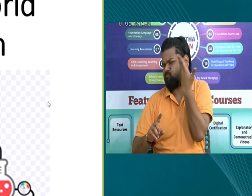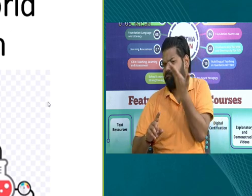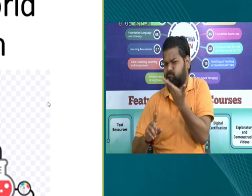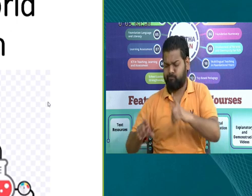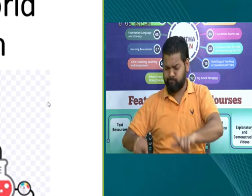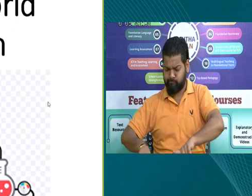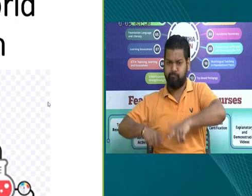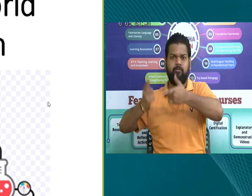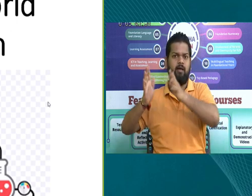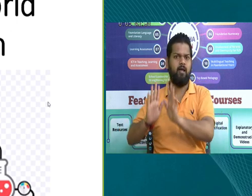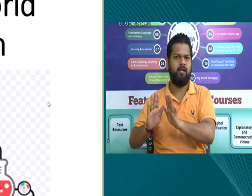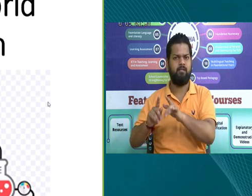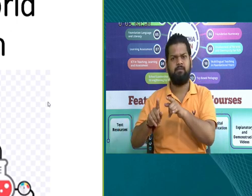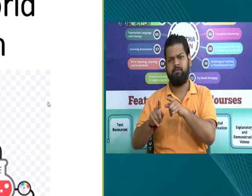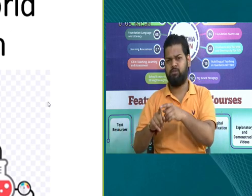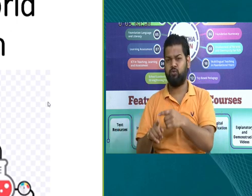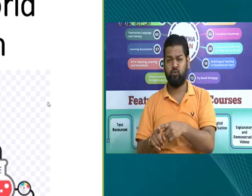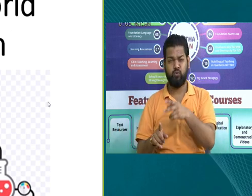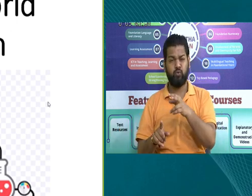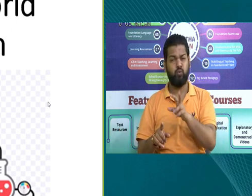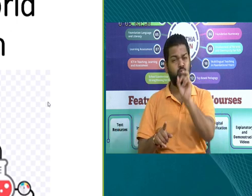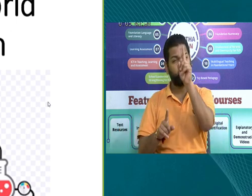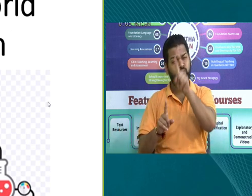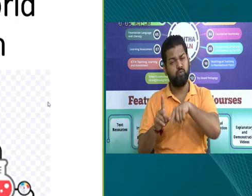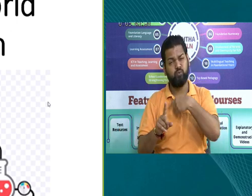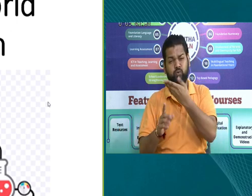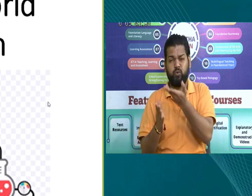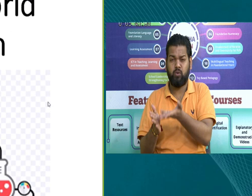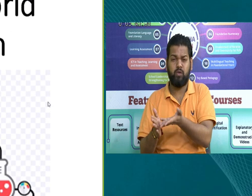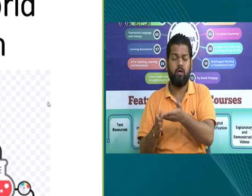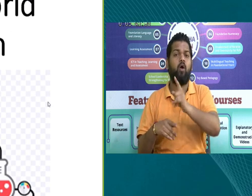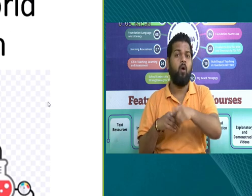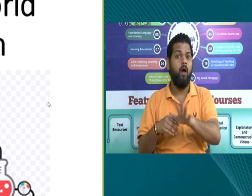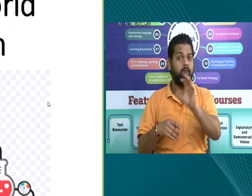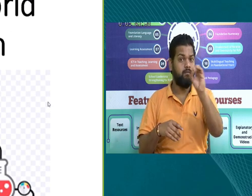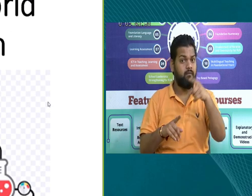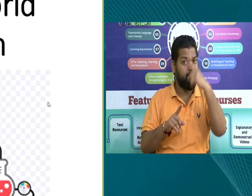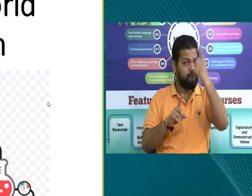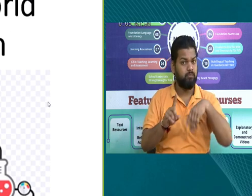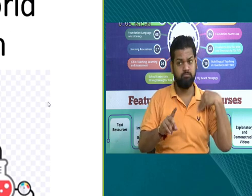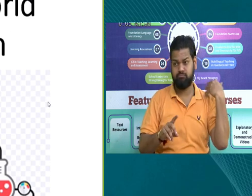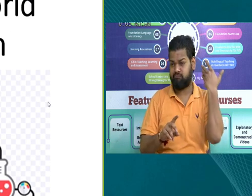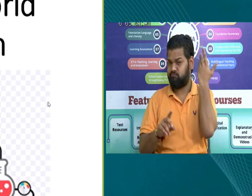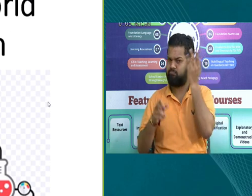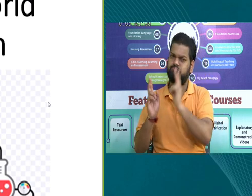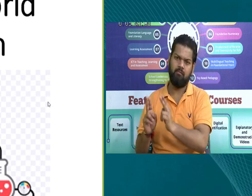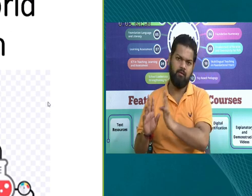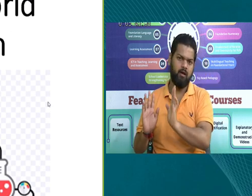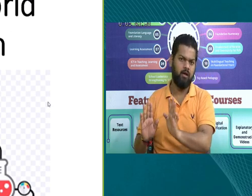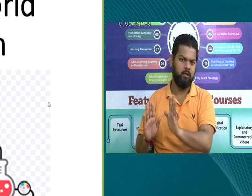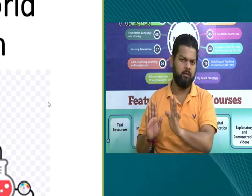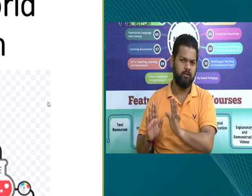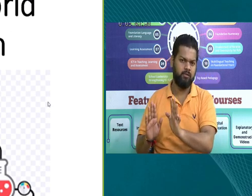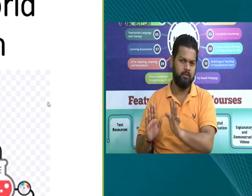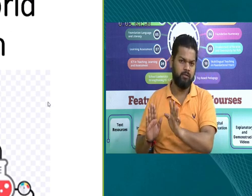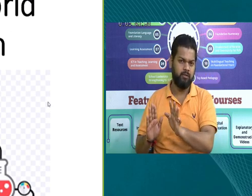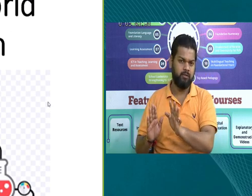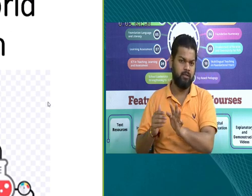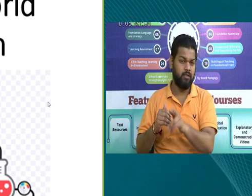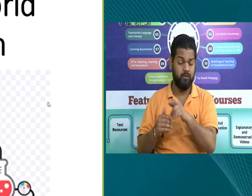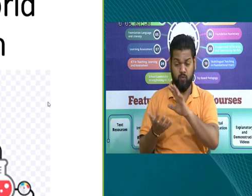that tree is 200 years ago, or this tree is 500 years ago, and it could live longer